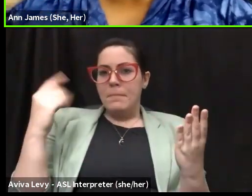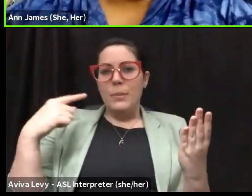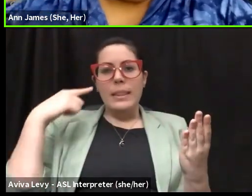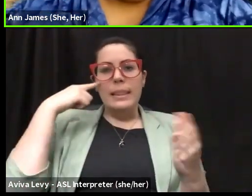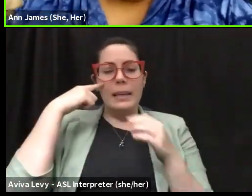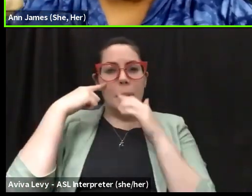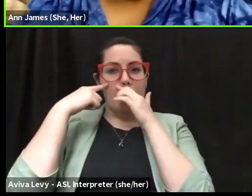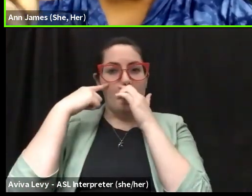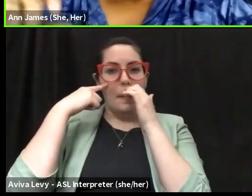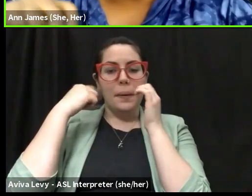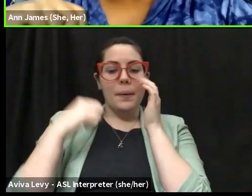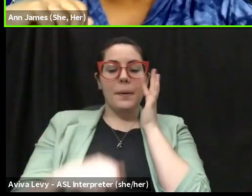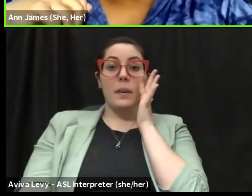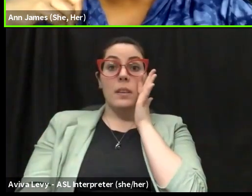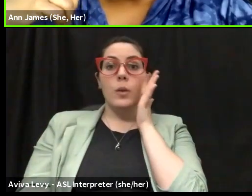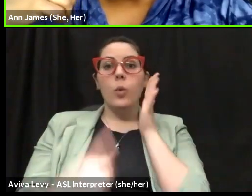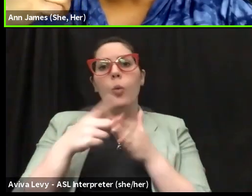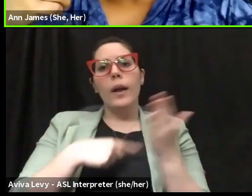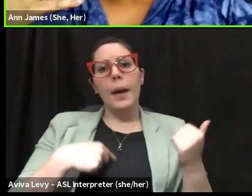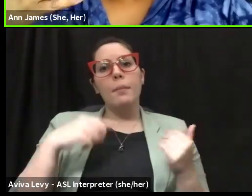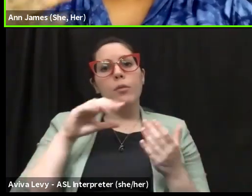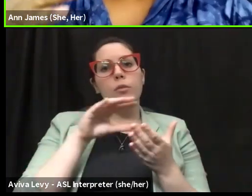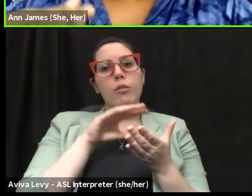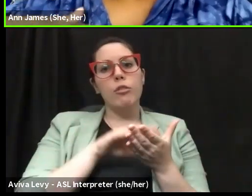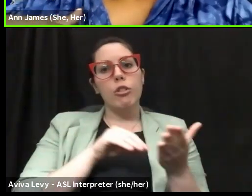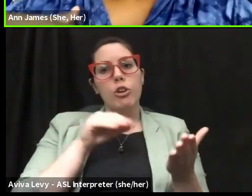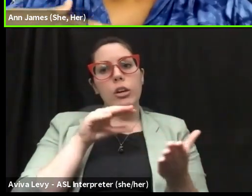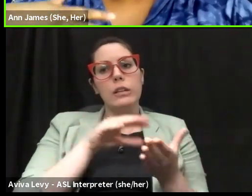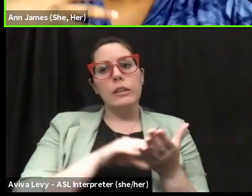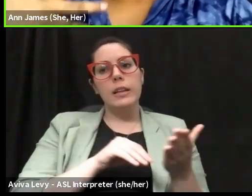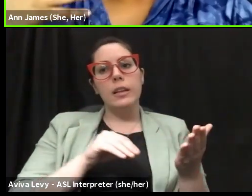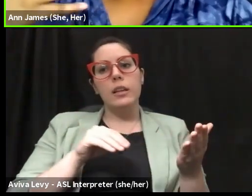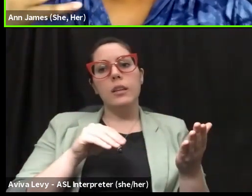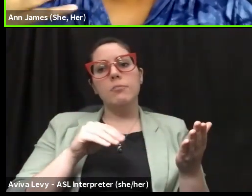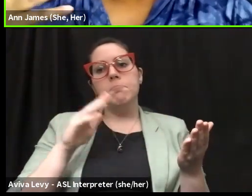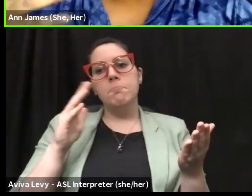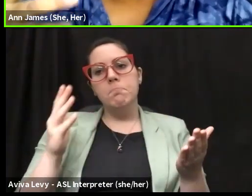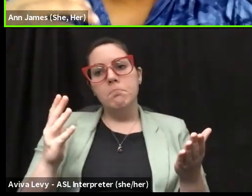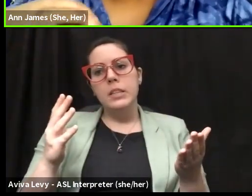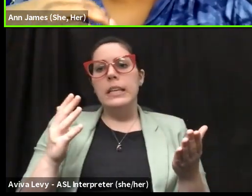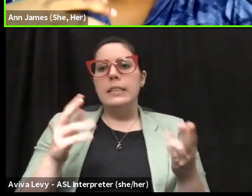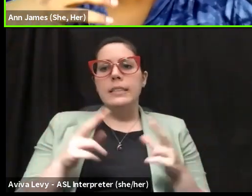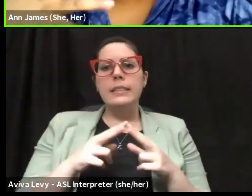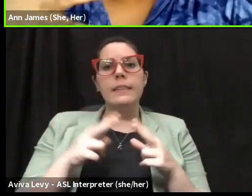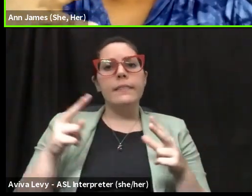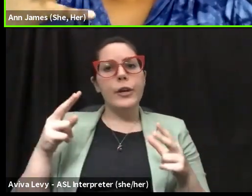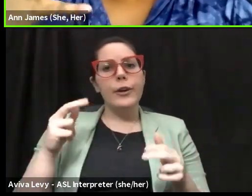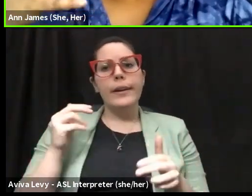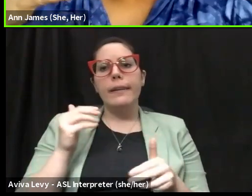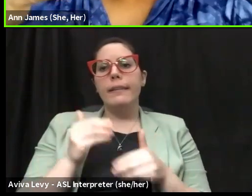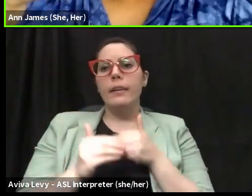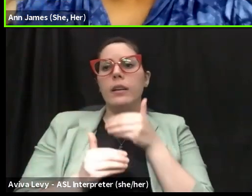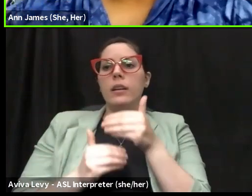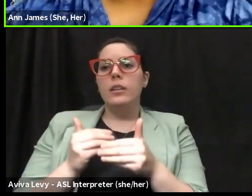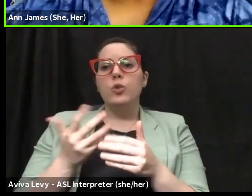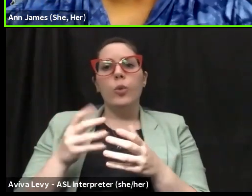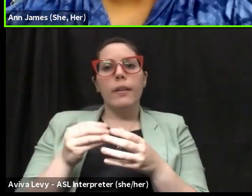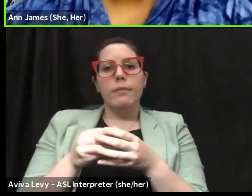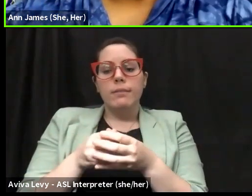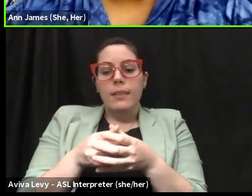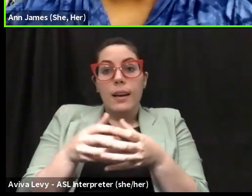What I'm learning, what I think it's an unfolding process. It's like a flower that is